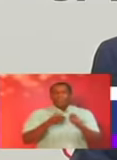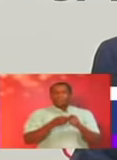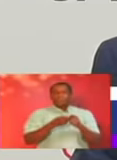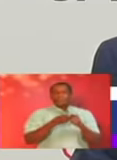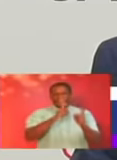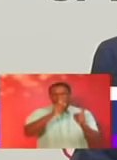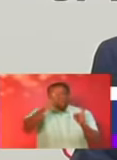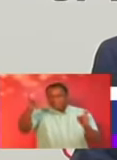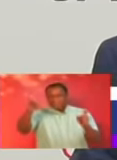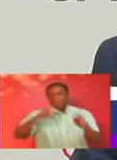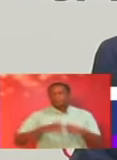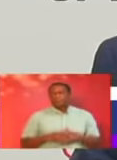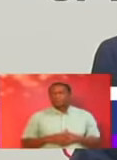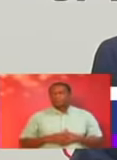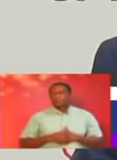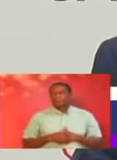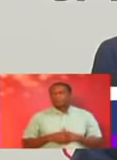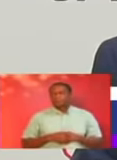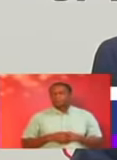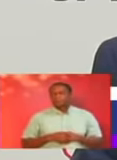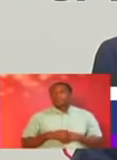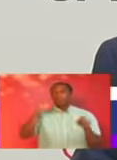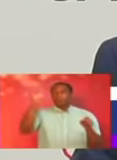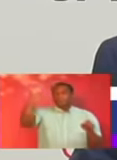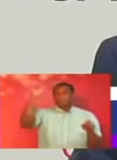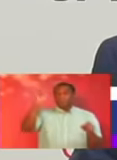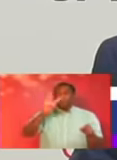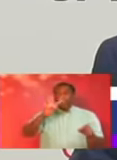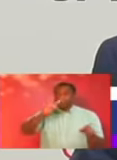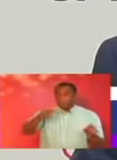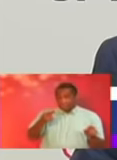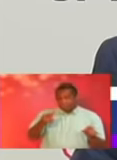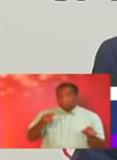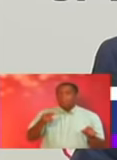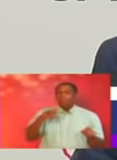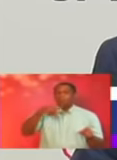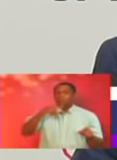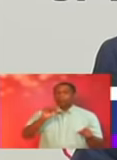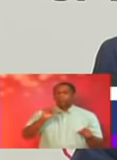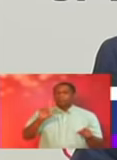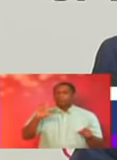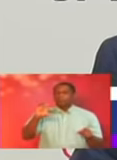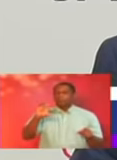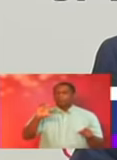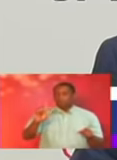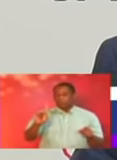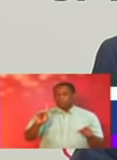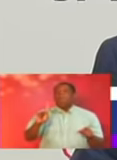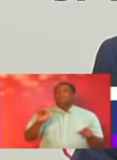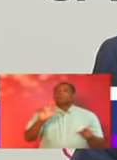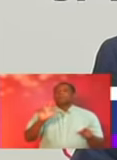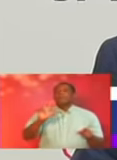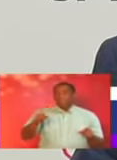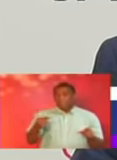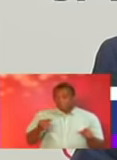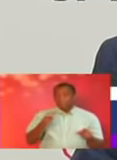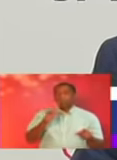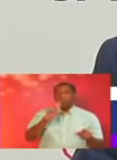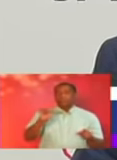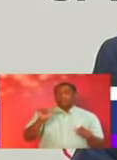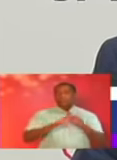will repeat: Tobago 4,000, Paddock 3,000, UTT